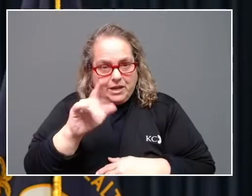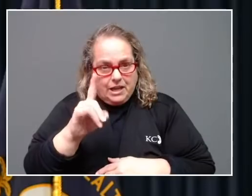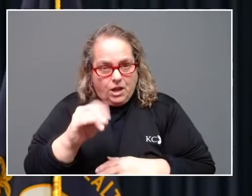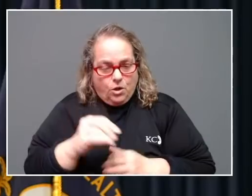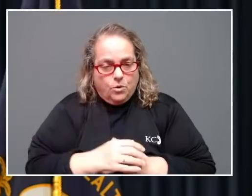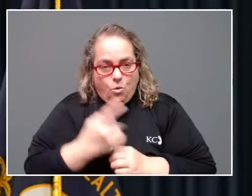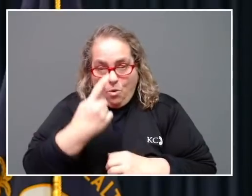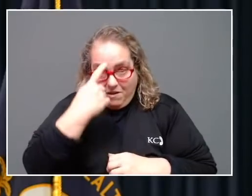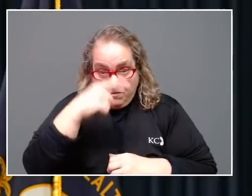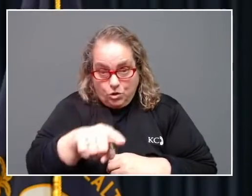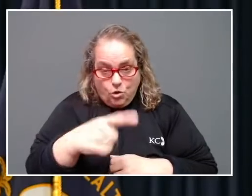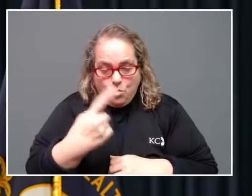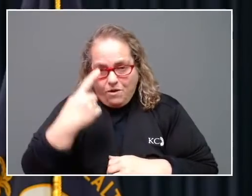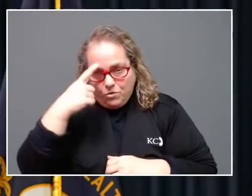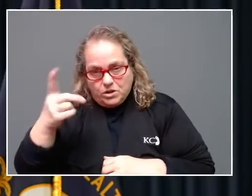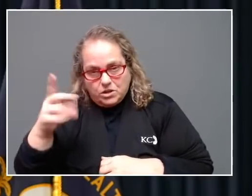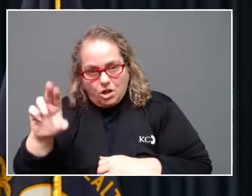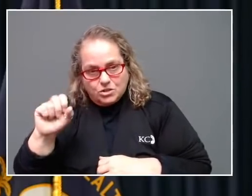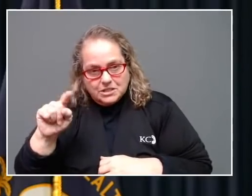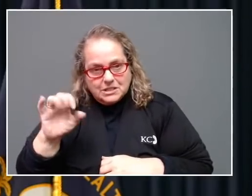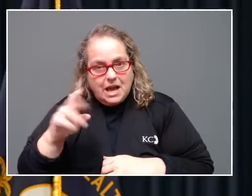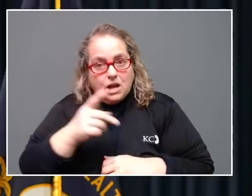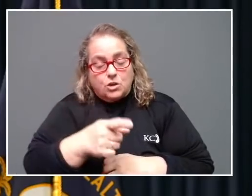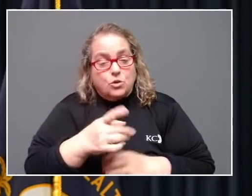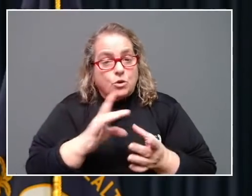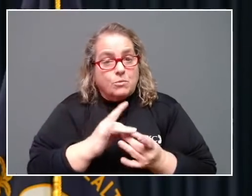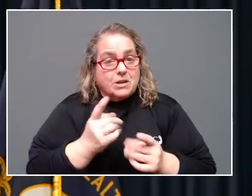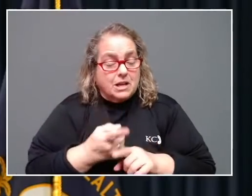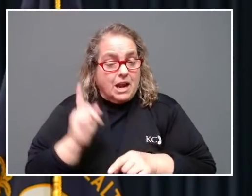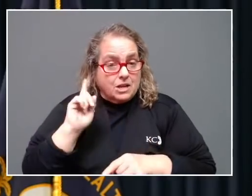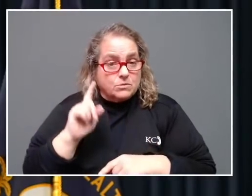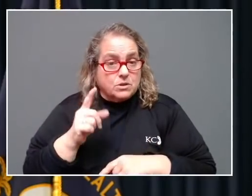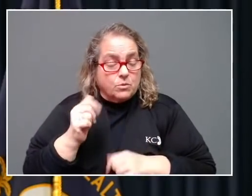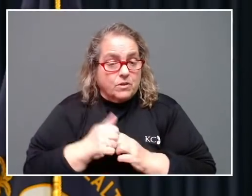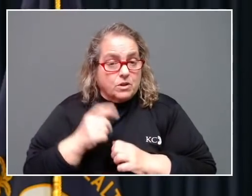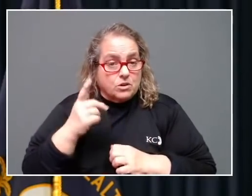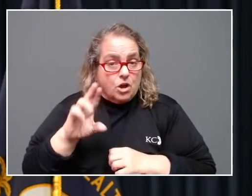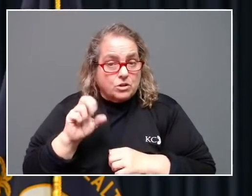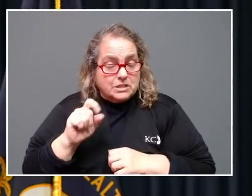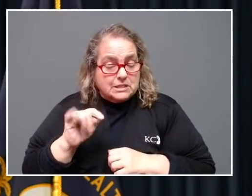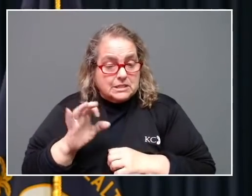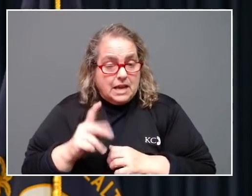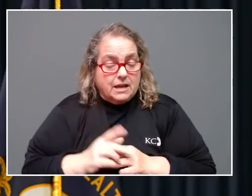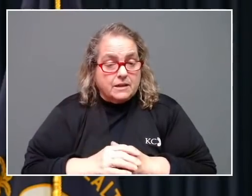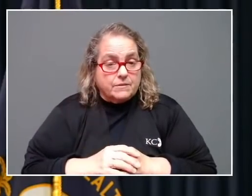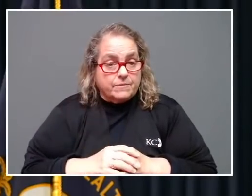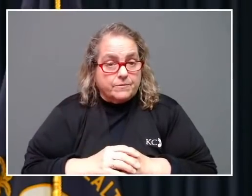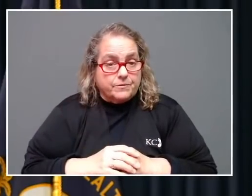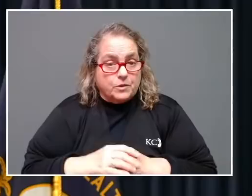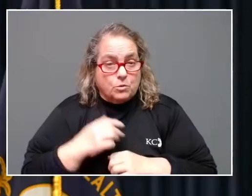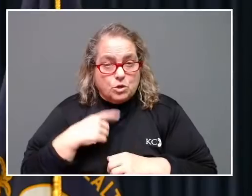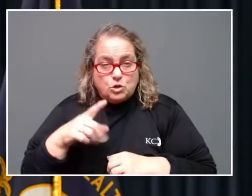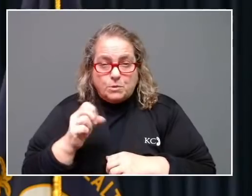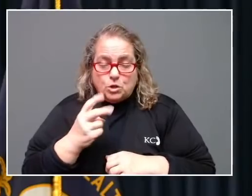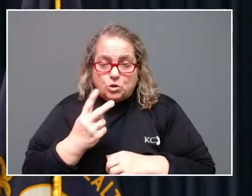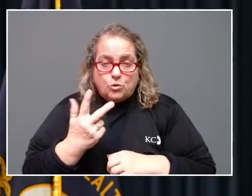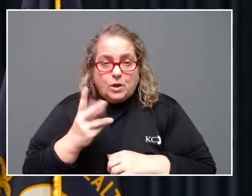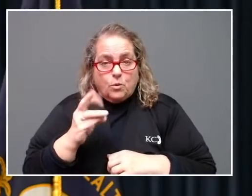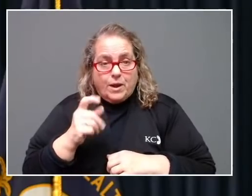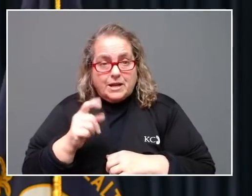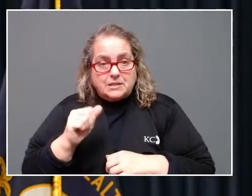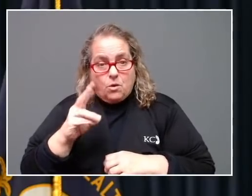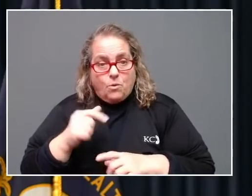Speck. You mentioned last week, and Dr. Speck just mentioned that soon we could be a few weeks away from recommending loosening on